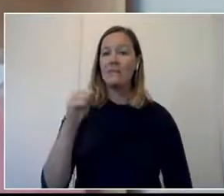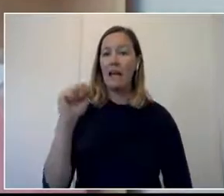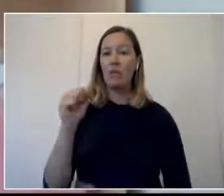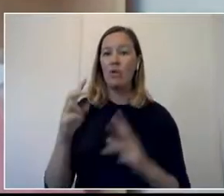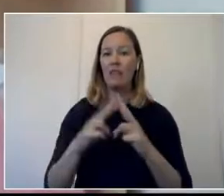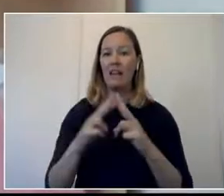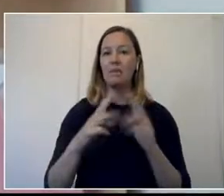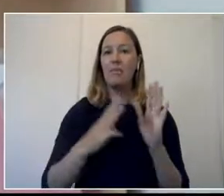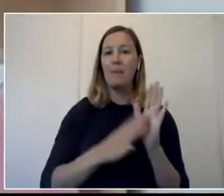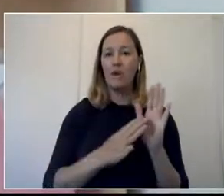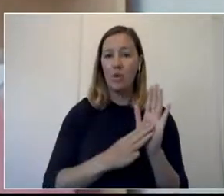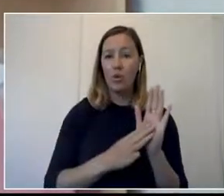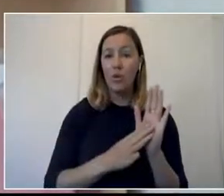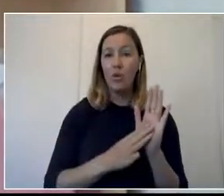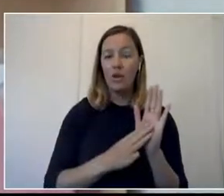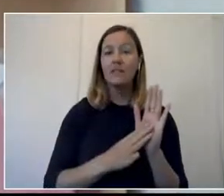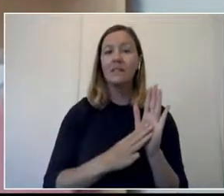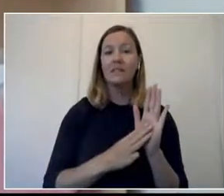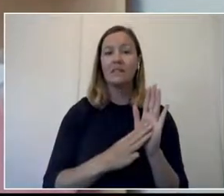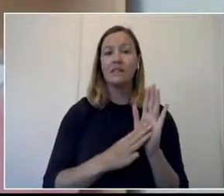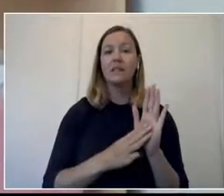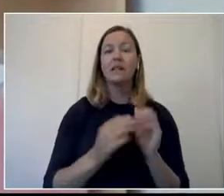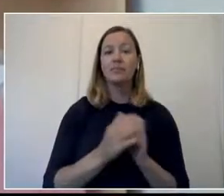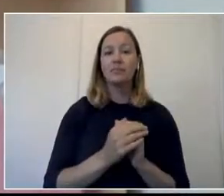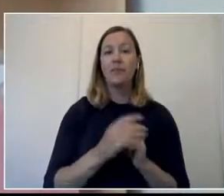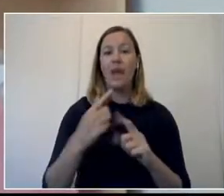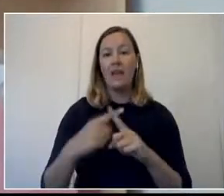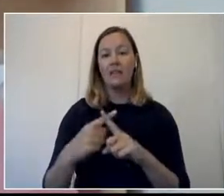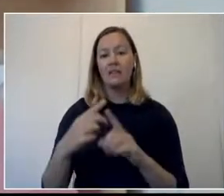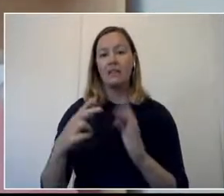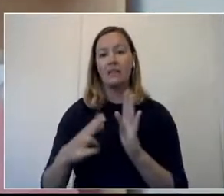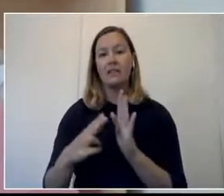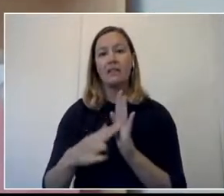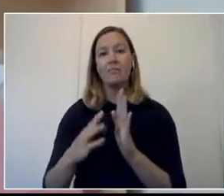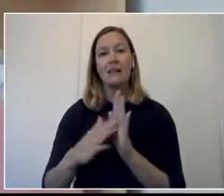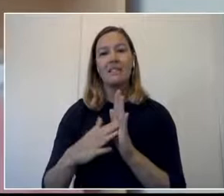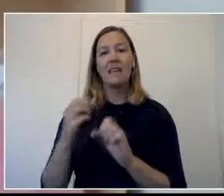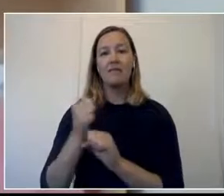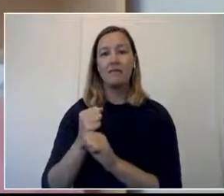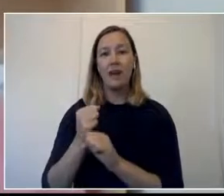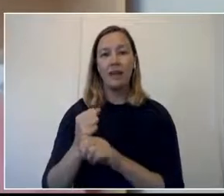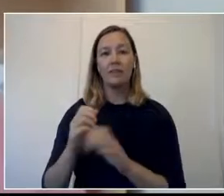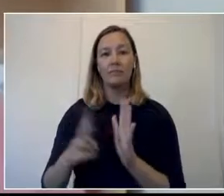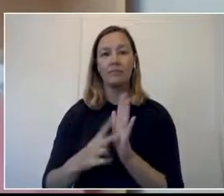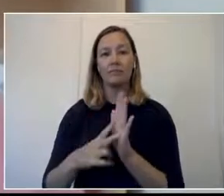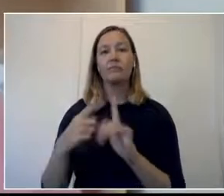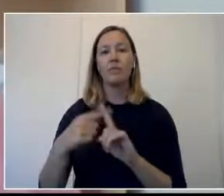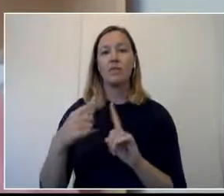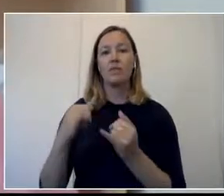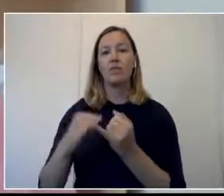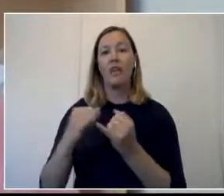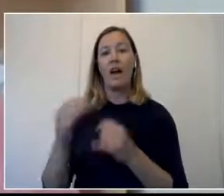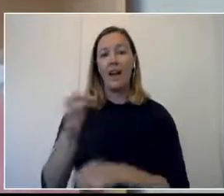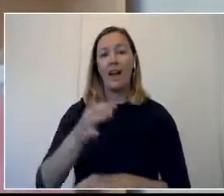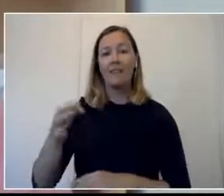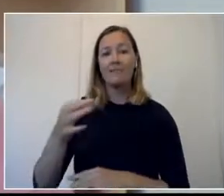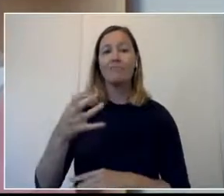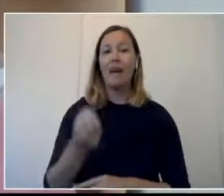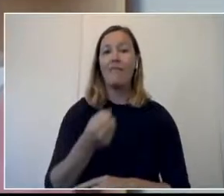Manono on the island of Upolu and Ngātai Vai on the island of Savai. I have brown